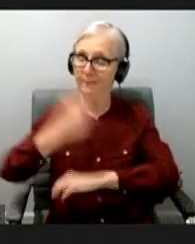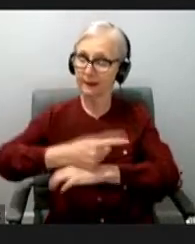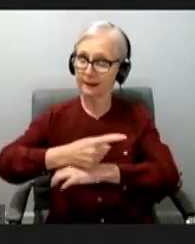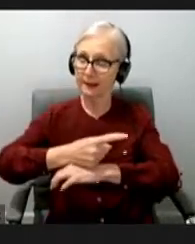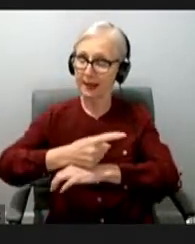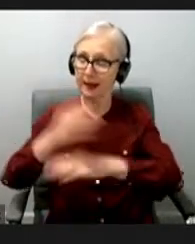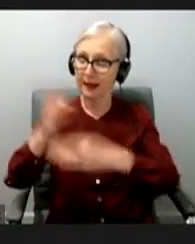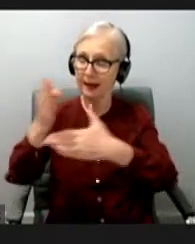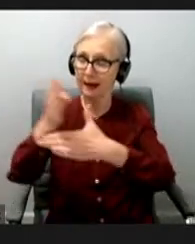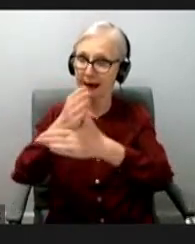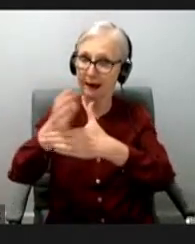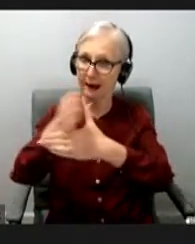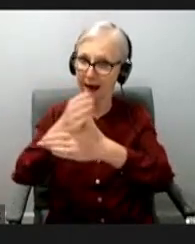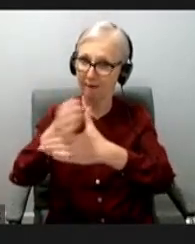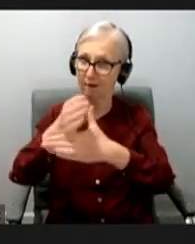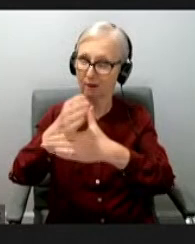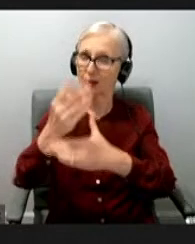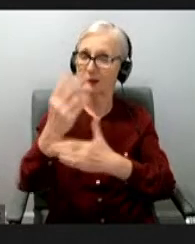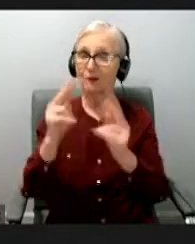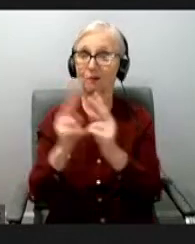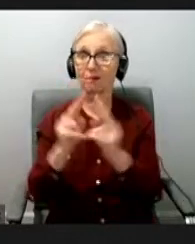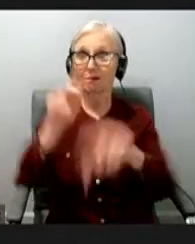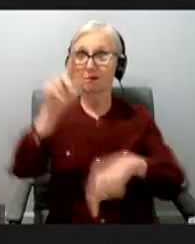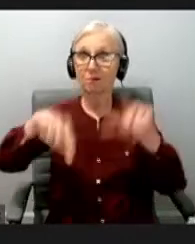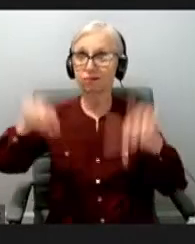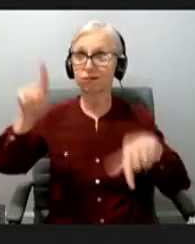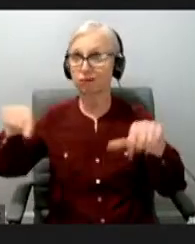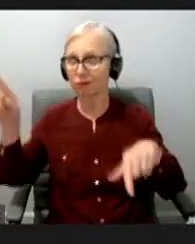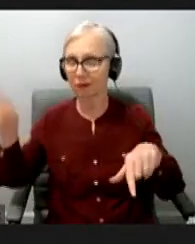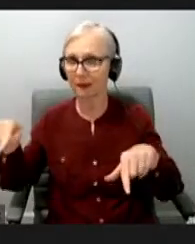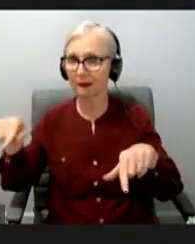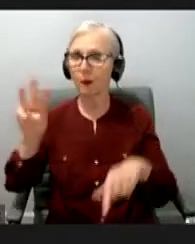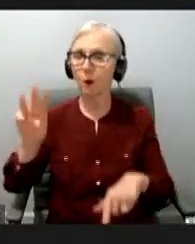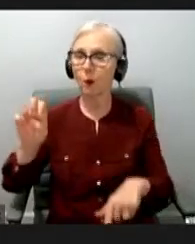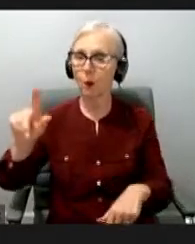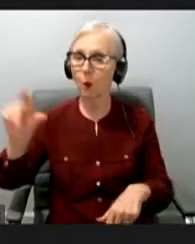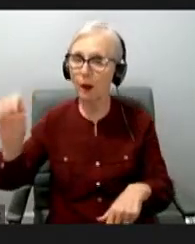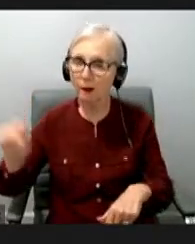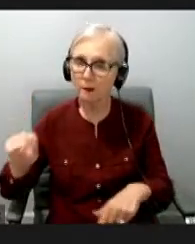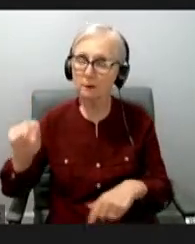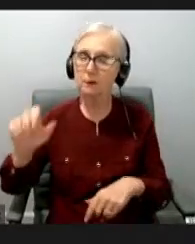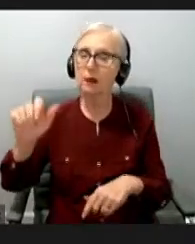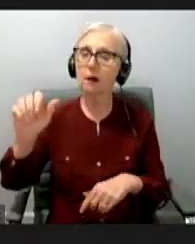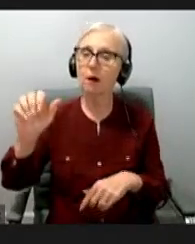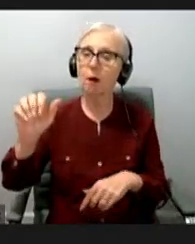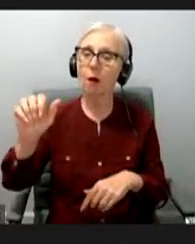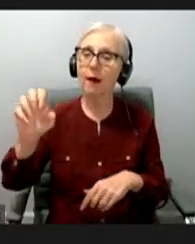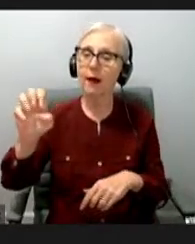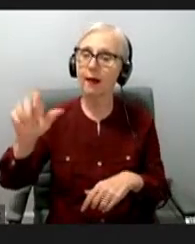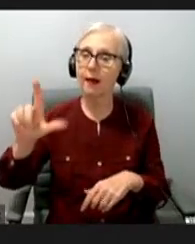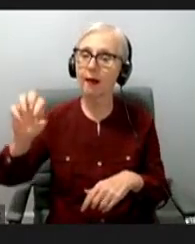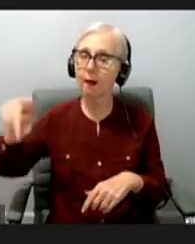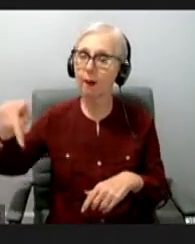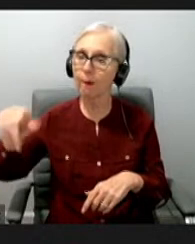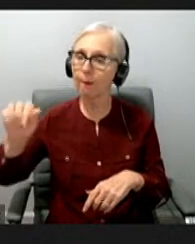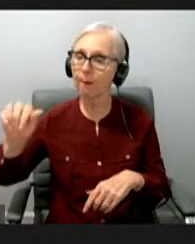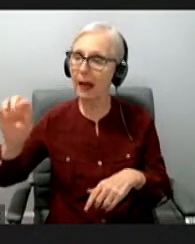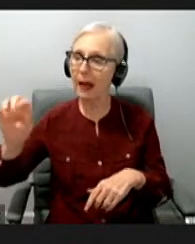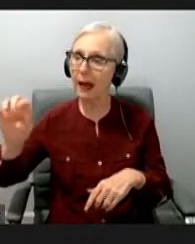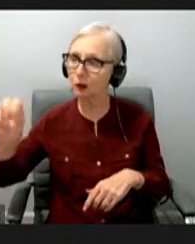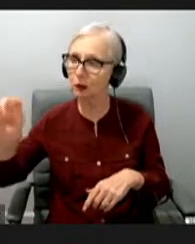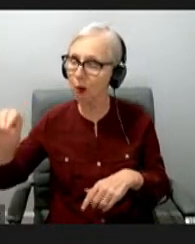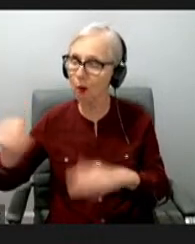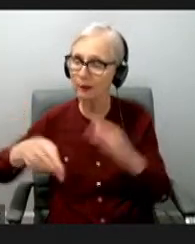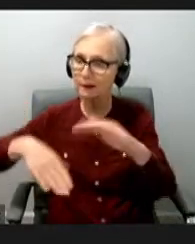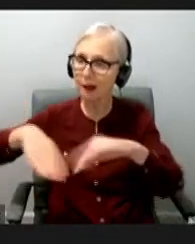rate here is pretty variable. So we have counties like Weld County or El Paso County where that number is well above 40, and then